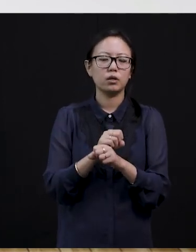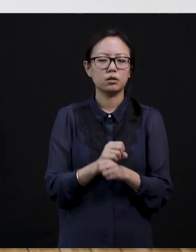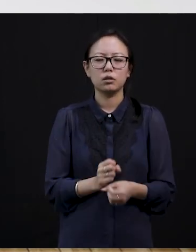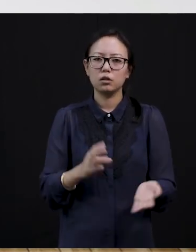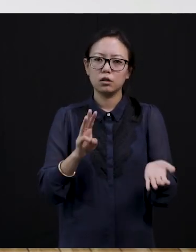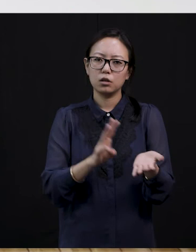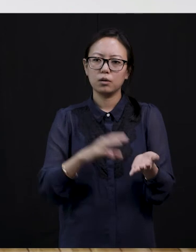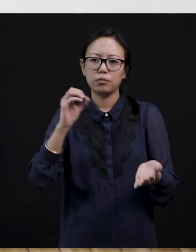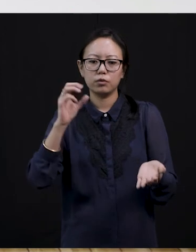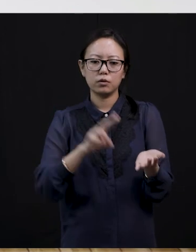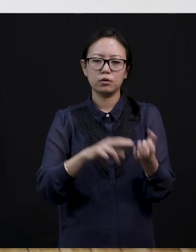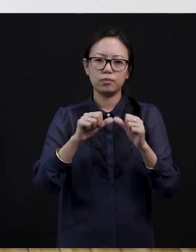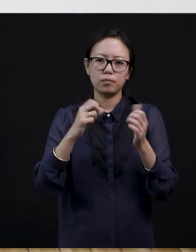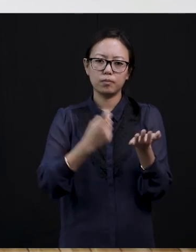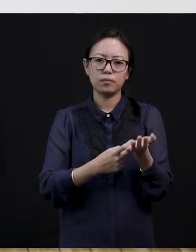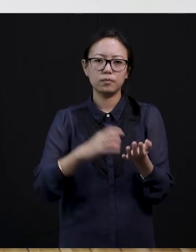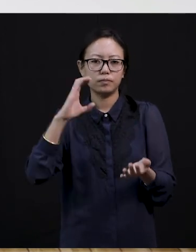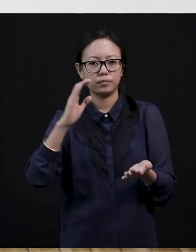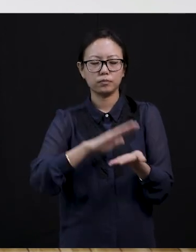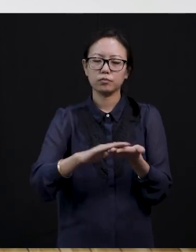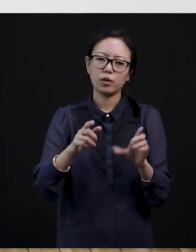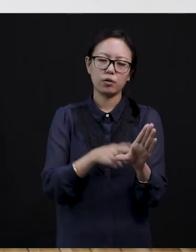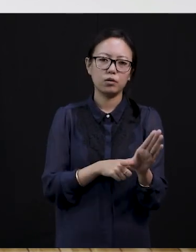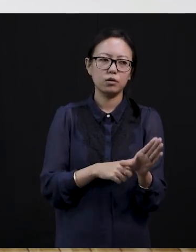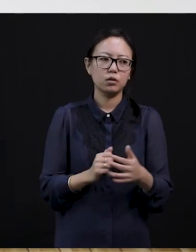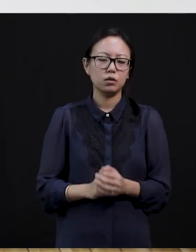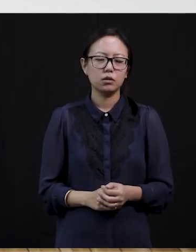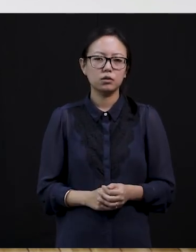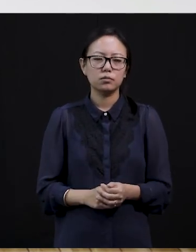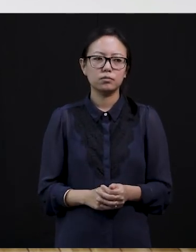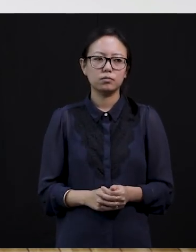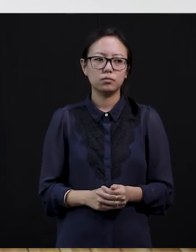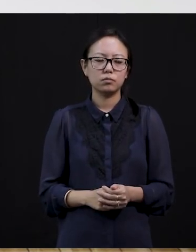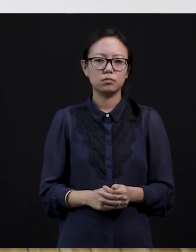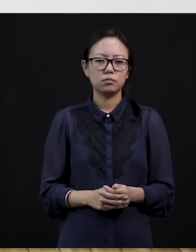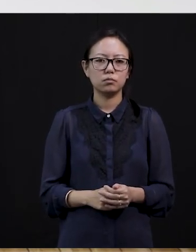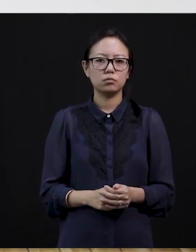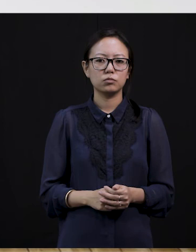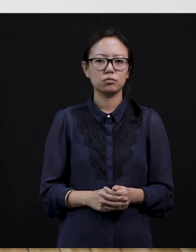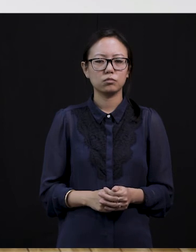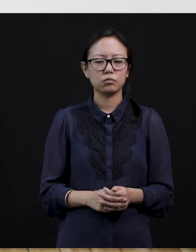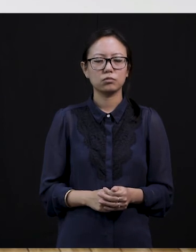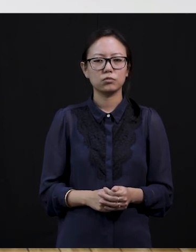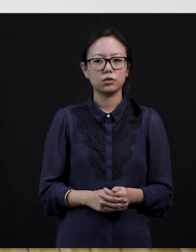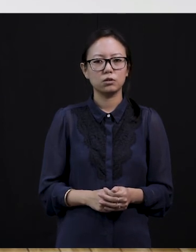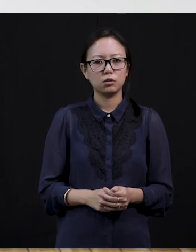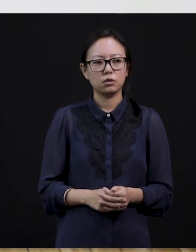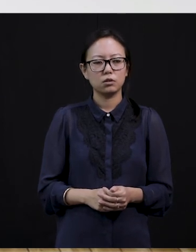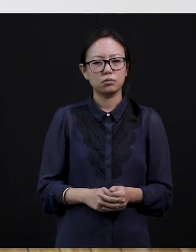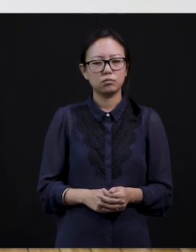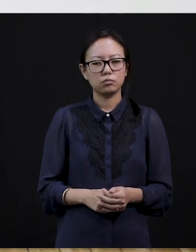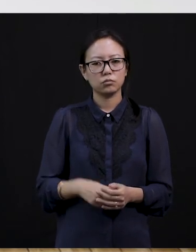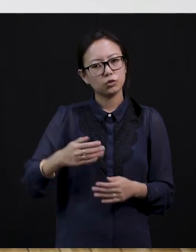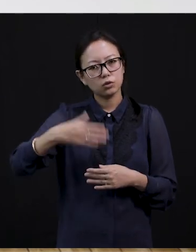monarch where it's only the king who's ruling. So this was the learning session. Let's go on